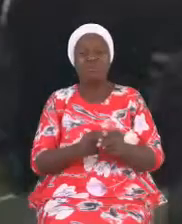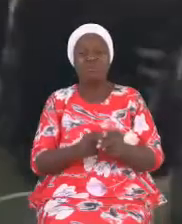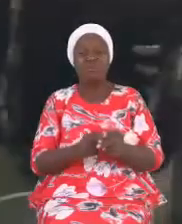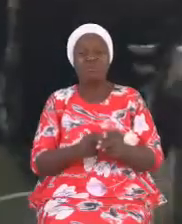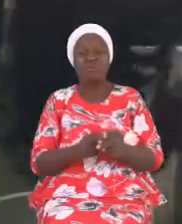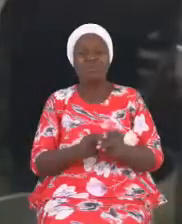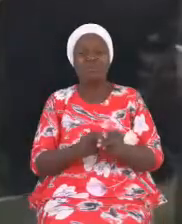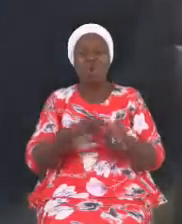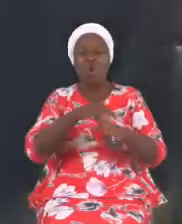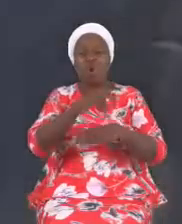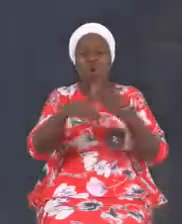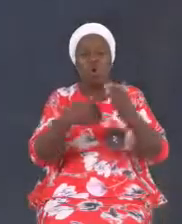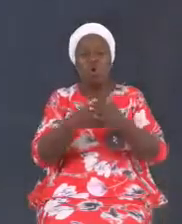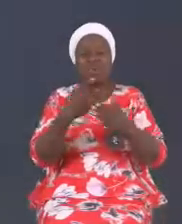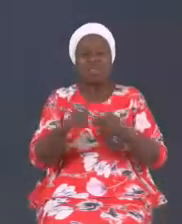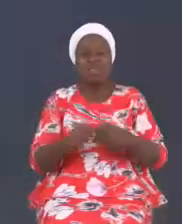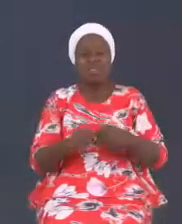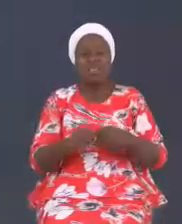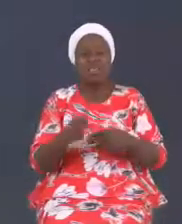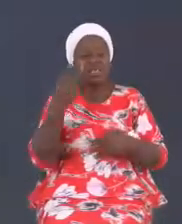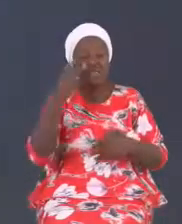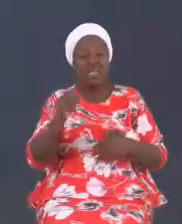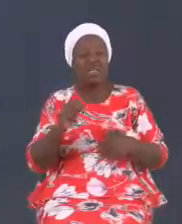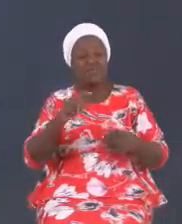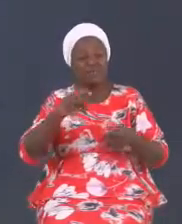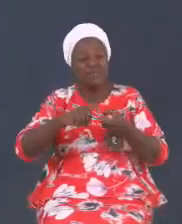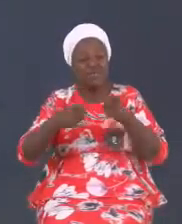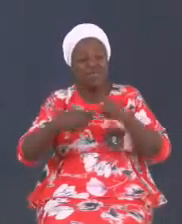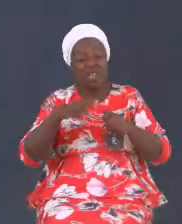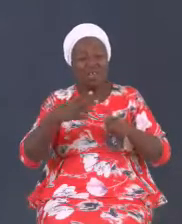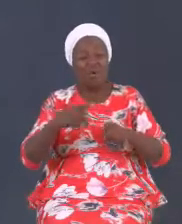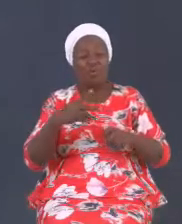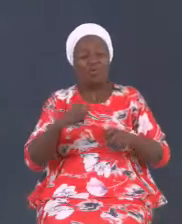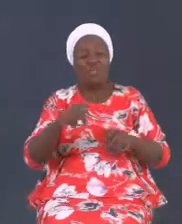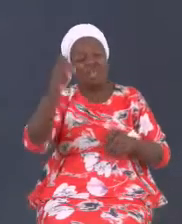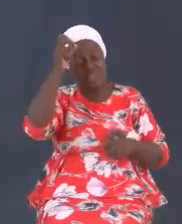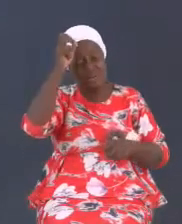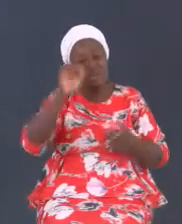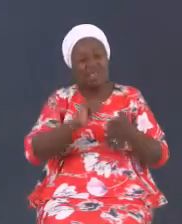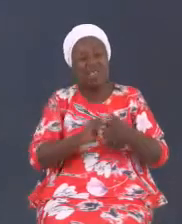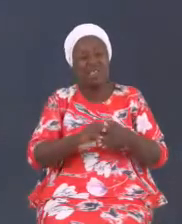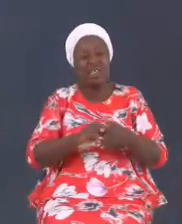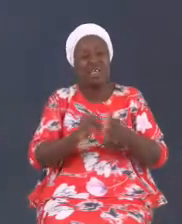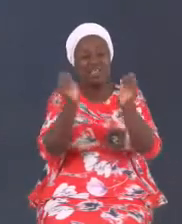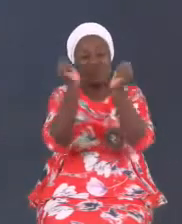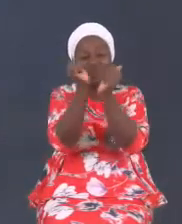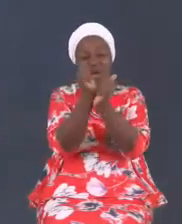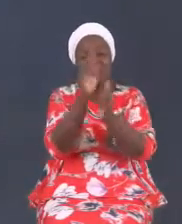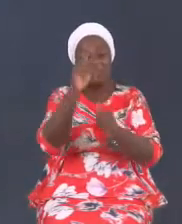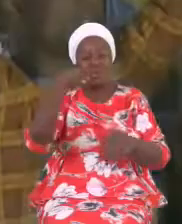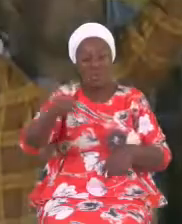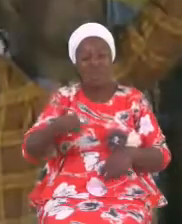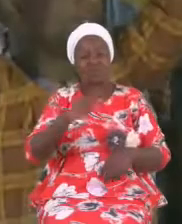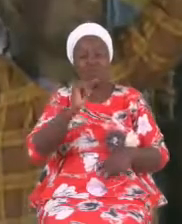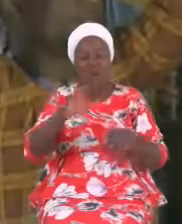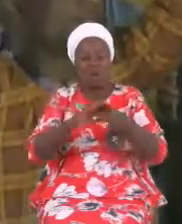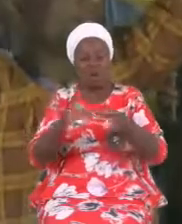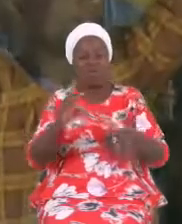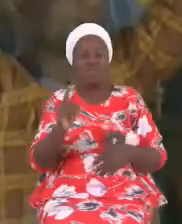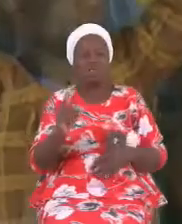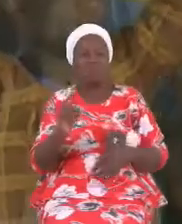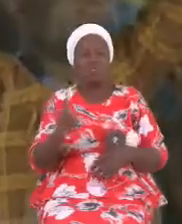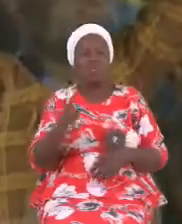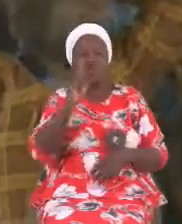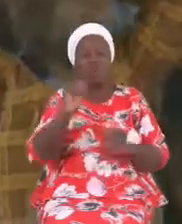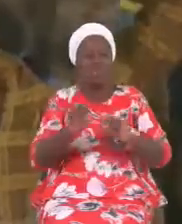All the invisible chain and bandage of the devil that tied your legs, you are loosed. You are